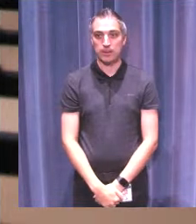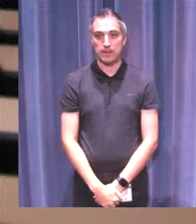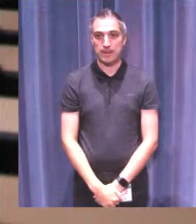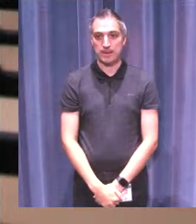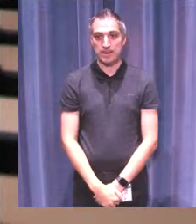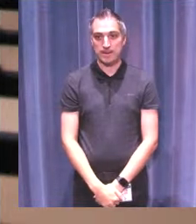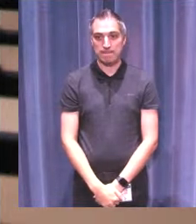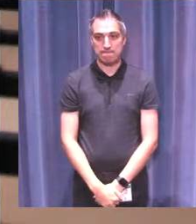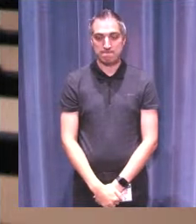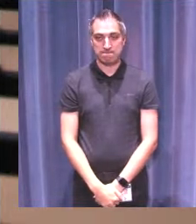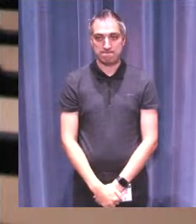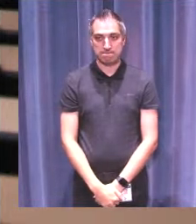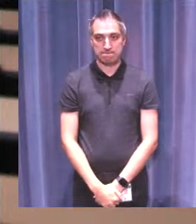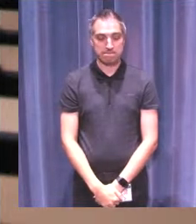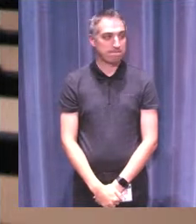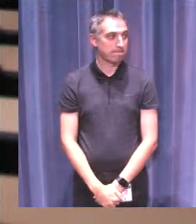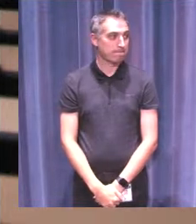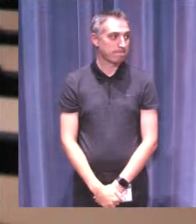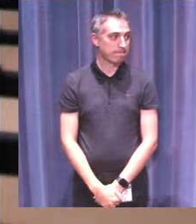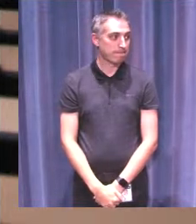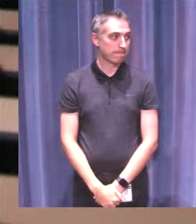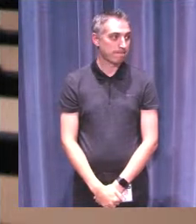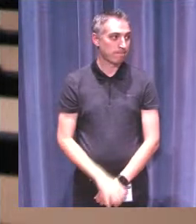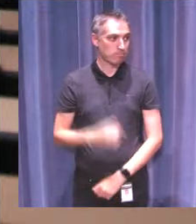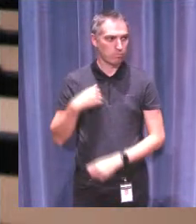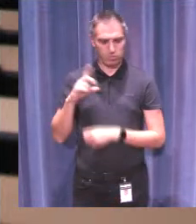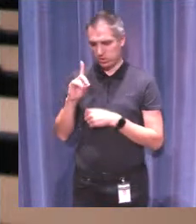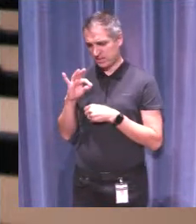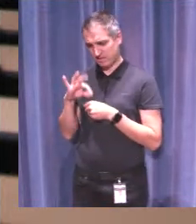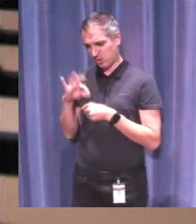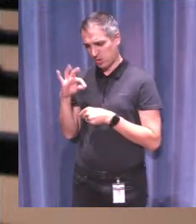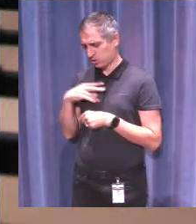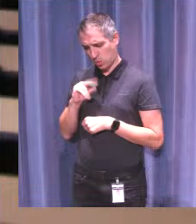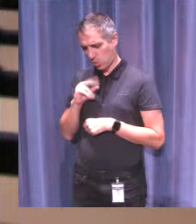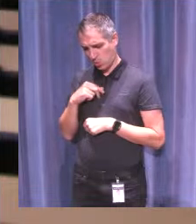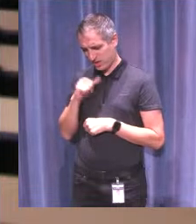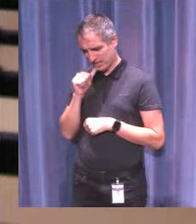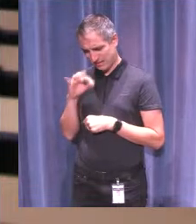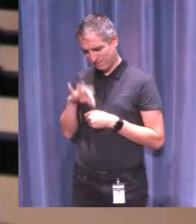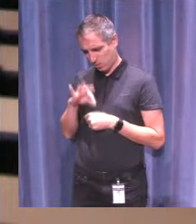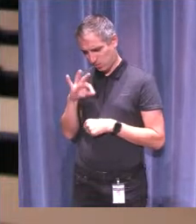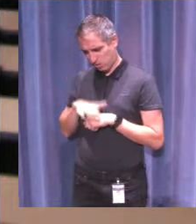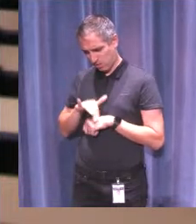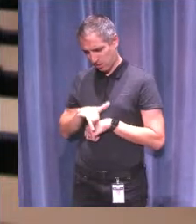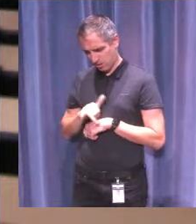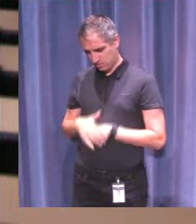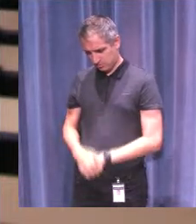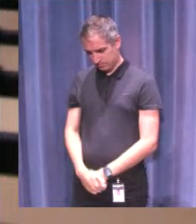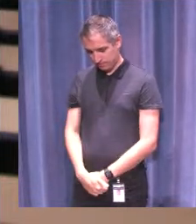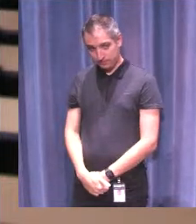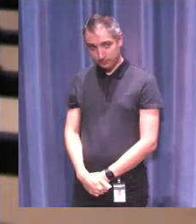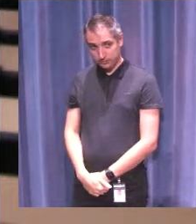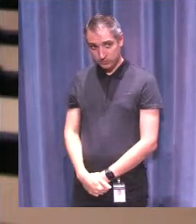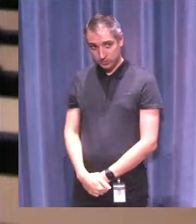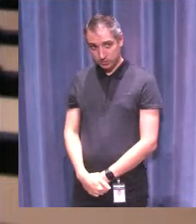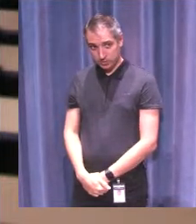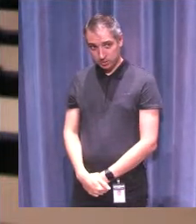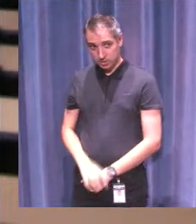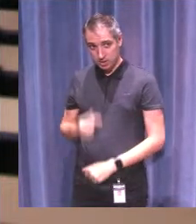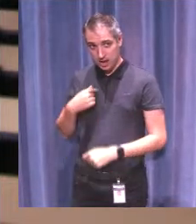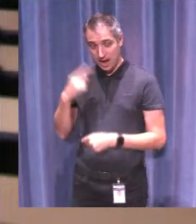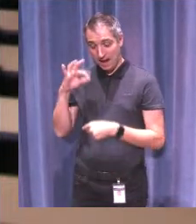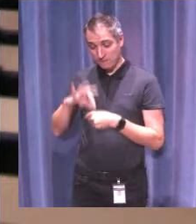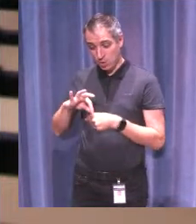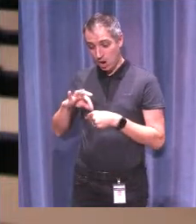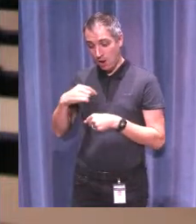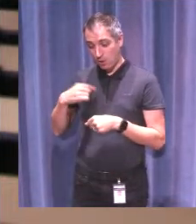I don't think that, We did vote on that. I don't think you voted to allow that. Pardon? I thought we voted not to